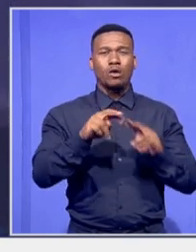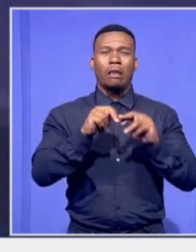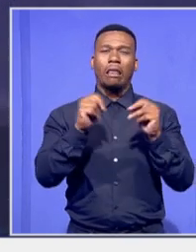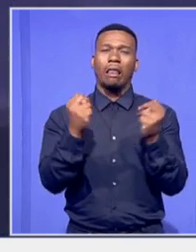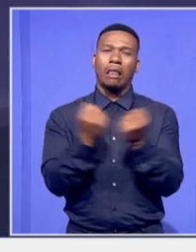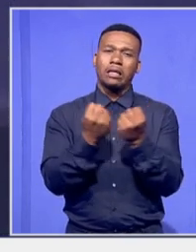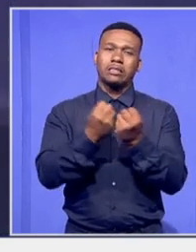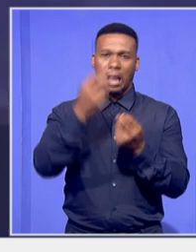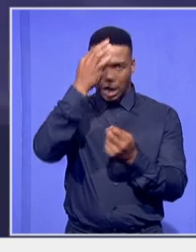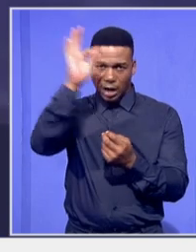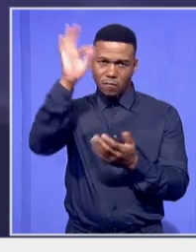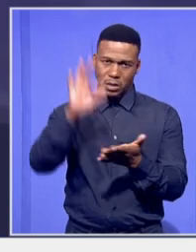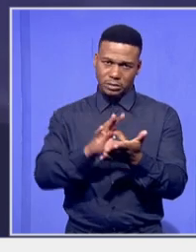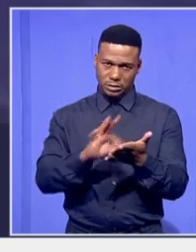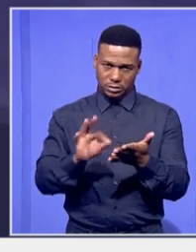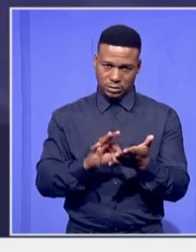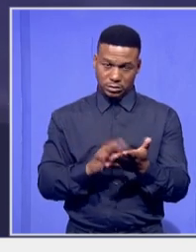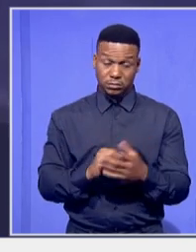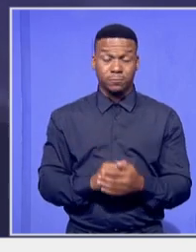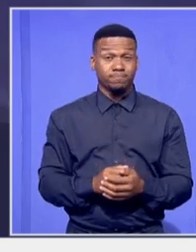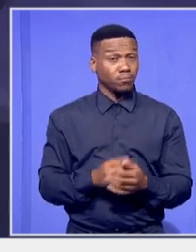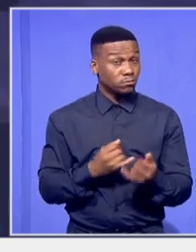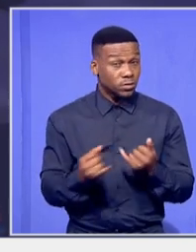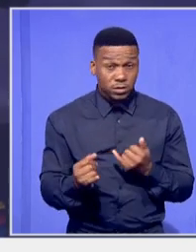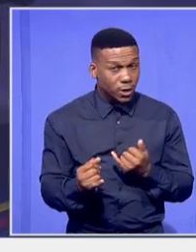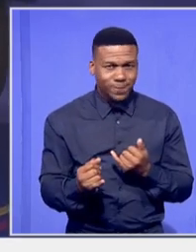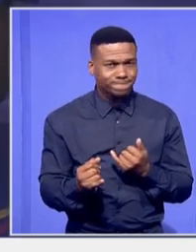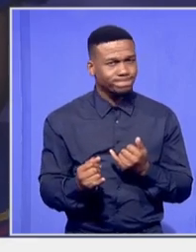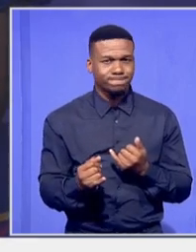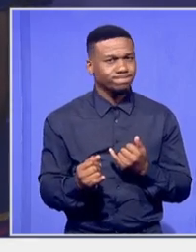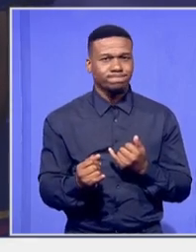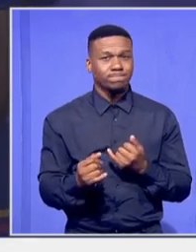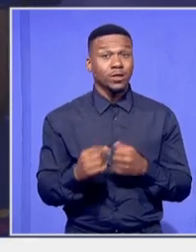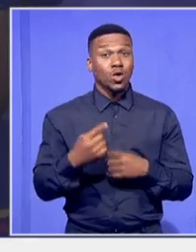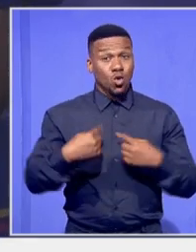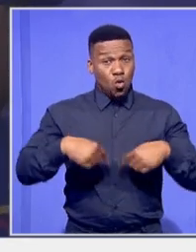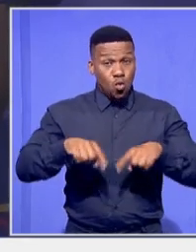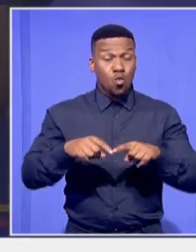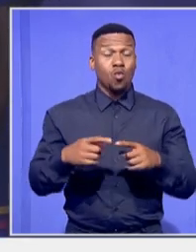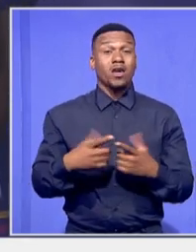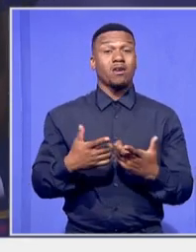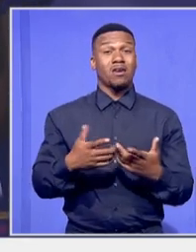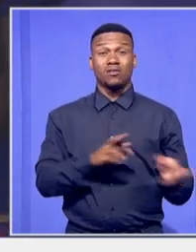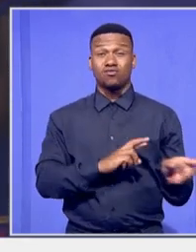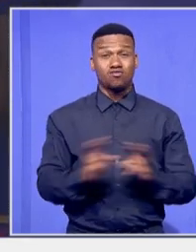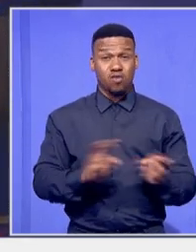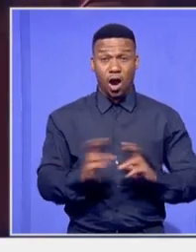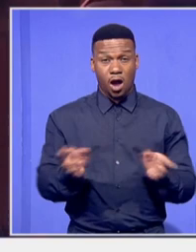no mistakes, we are preparing to govern South Africa.